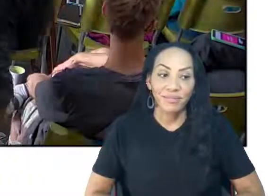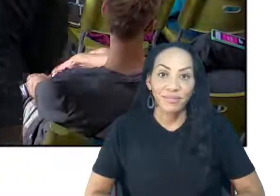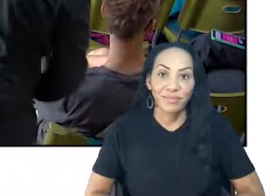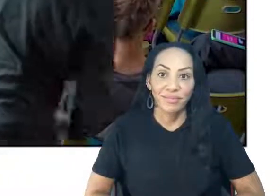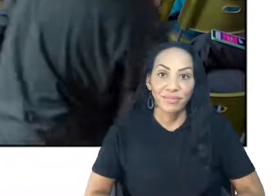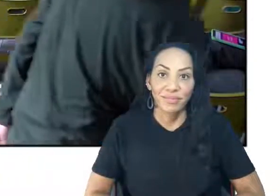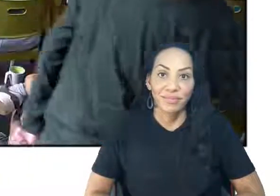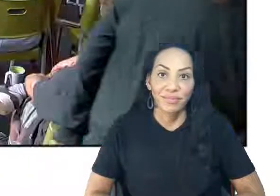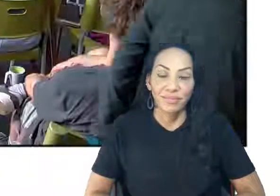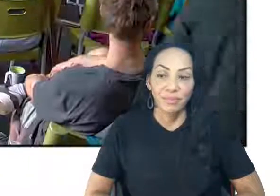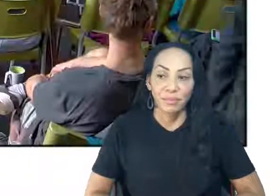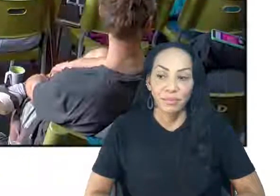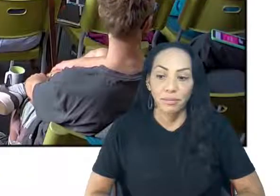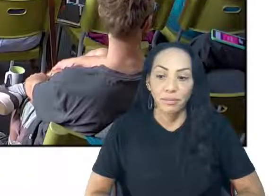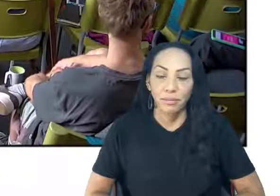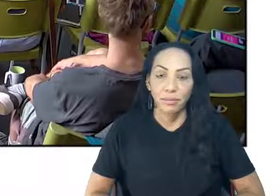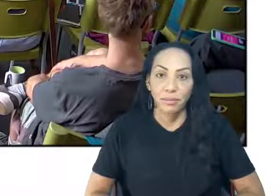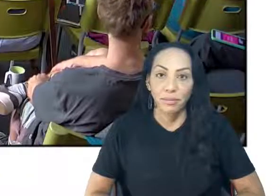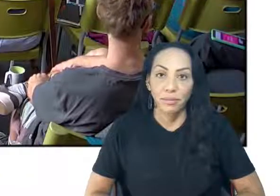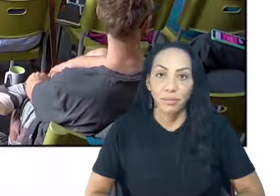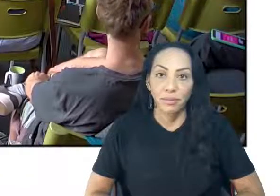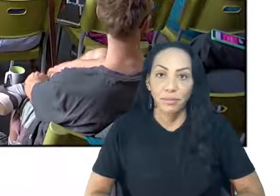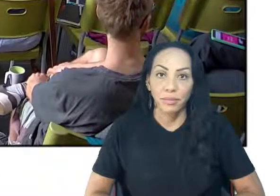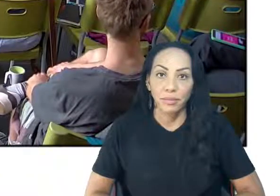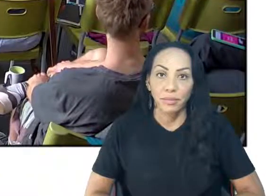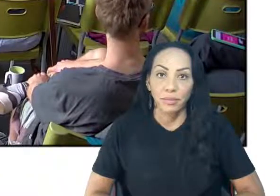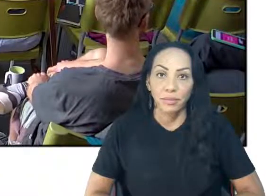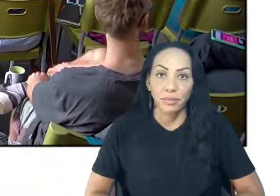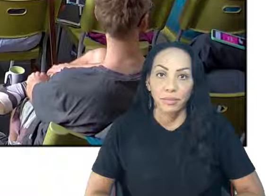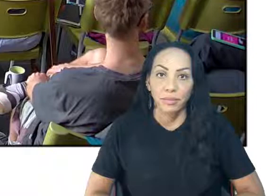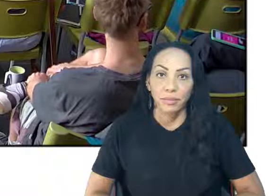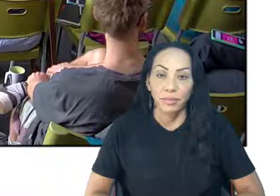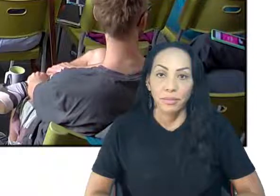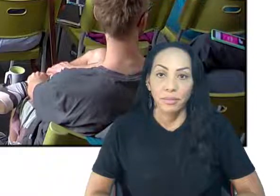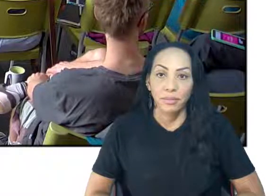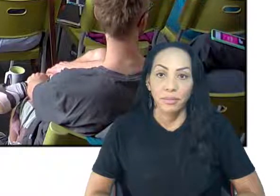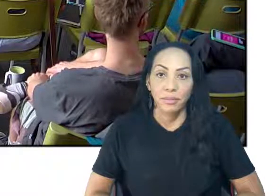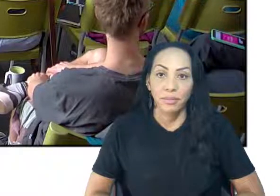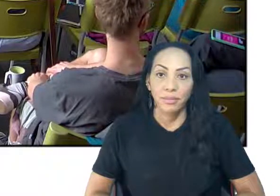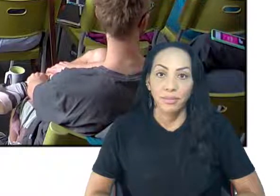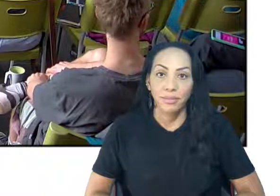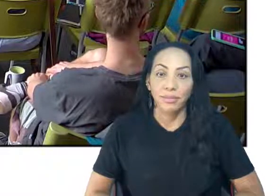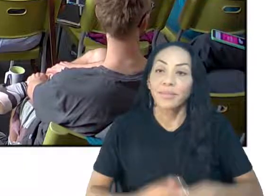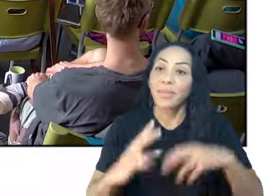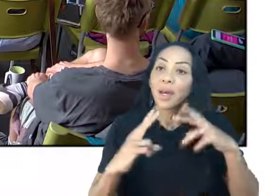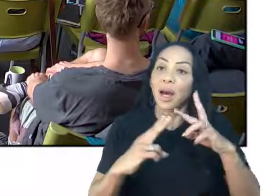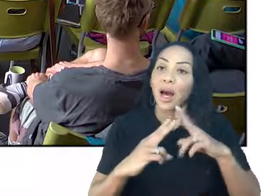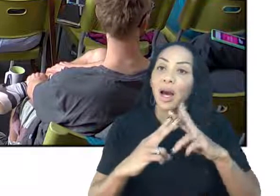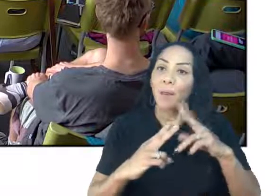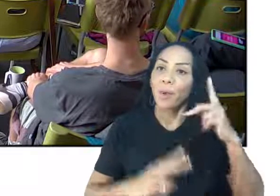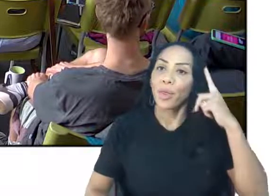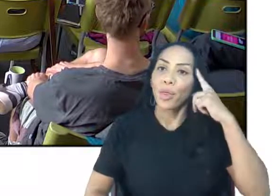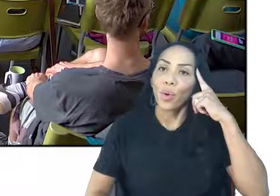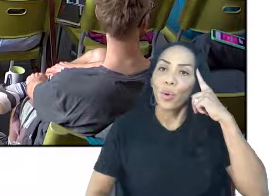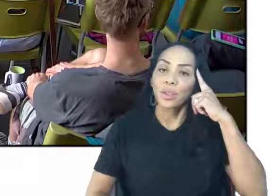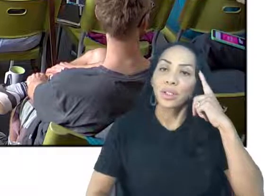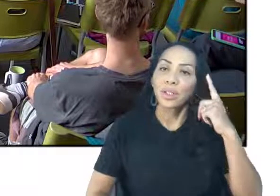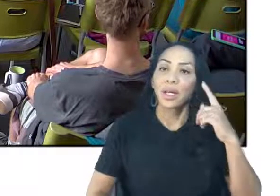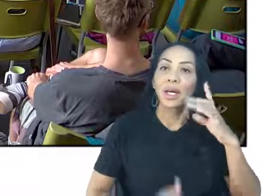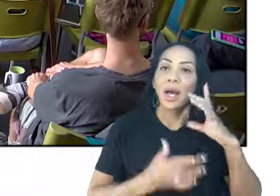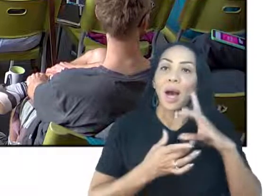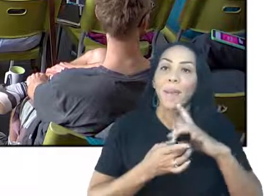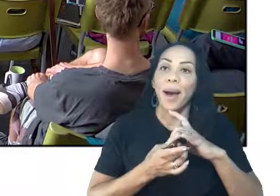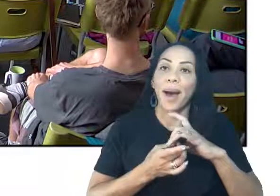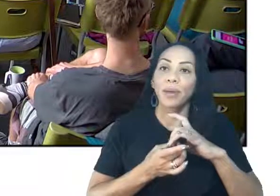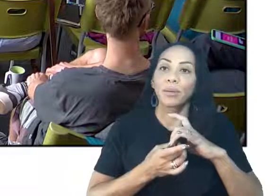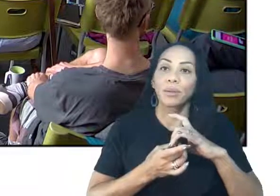So a couple of thoughts have just occurred to me. One about a thought about working with artists to